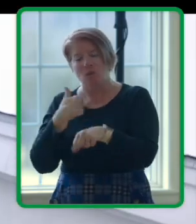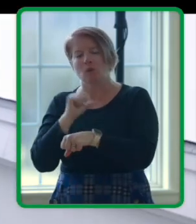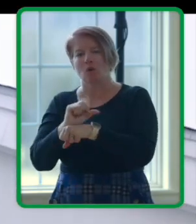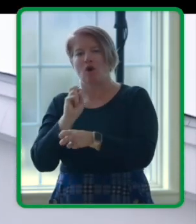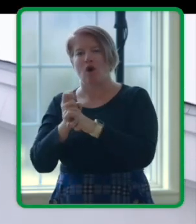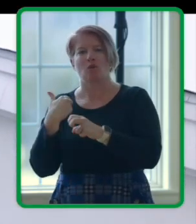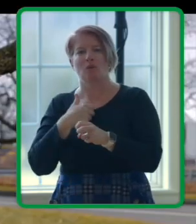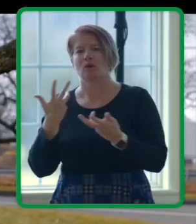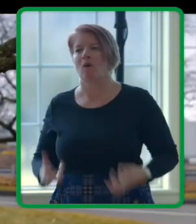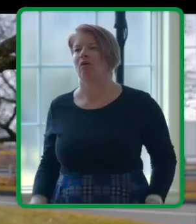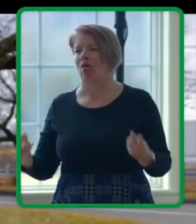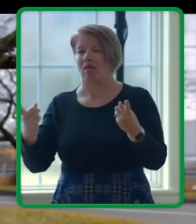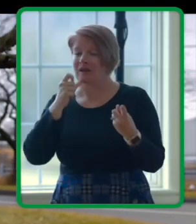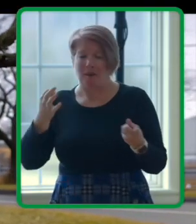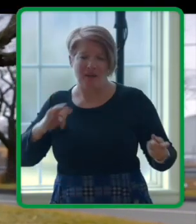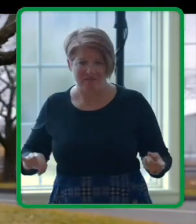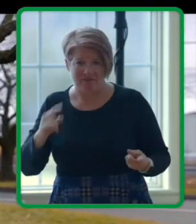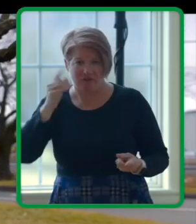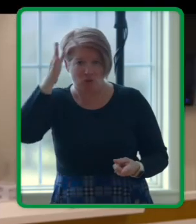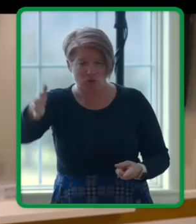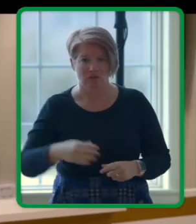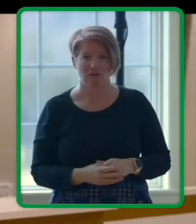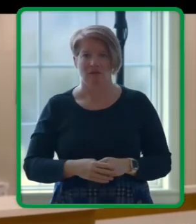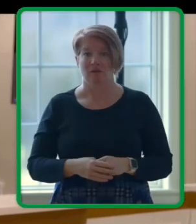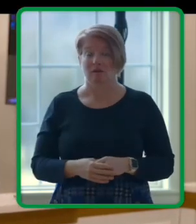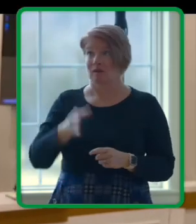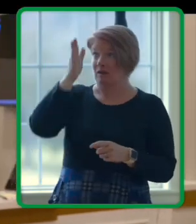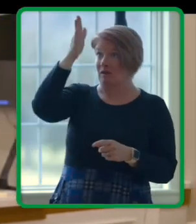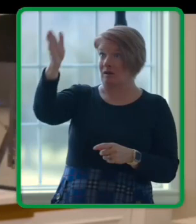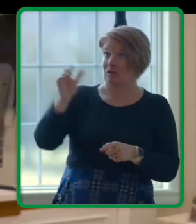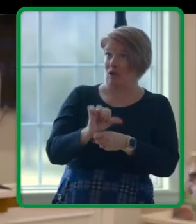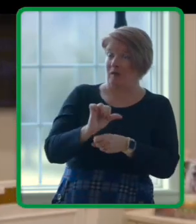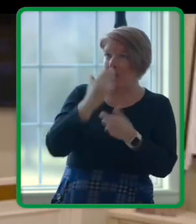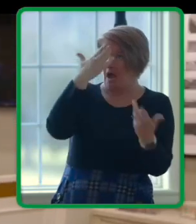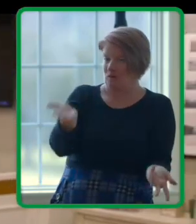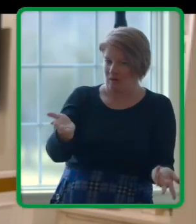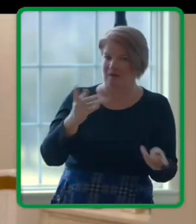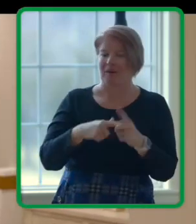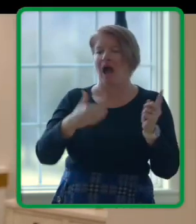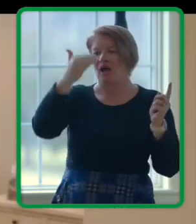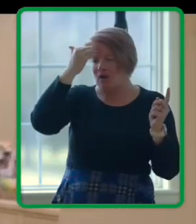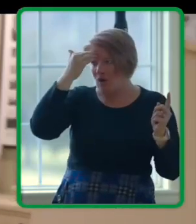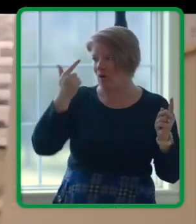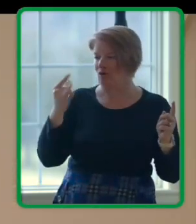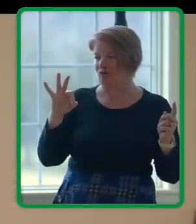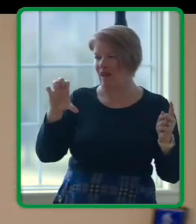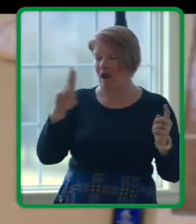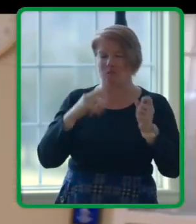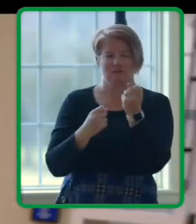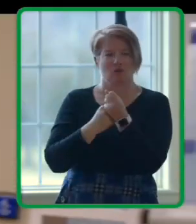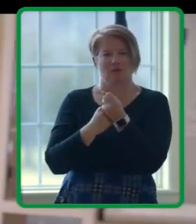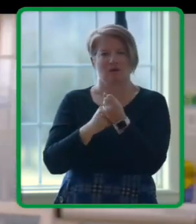spend it on something that's not going to benefit us in the future. I don't know what I want to do when I grow up, but what I do know is that I have Greylock on my side. And whatever